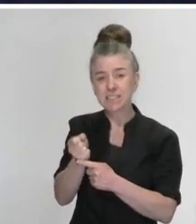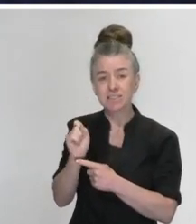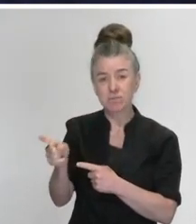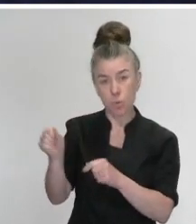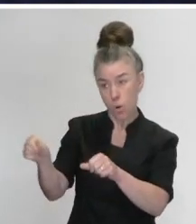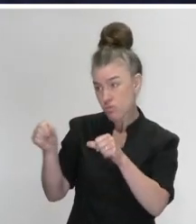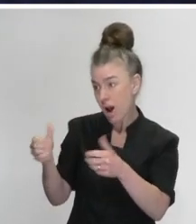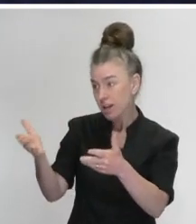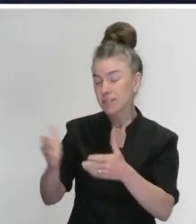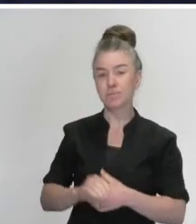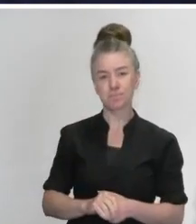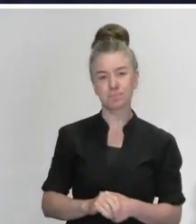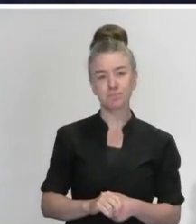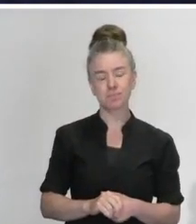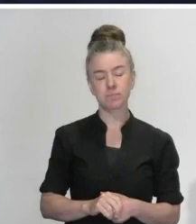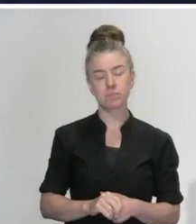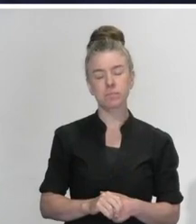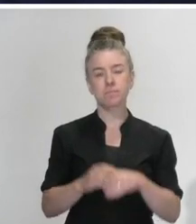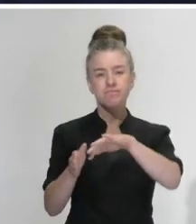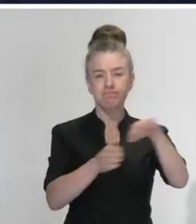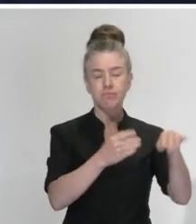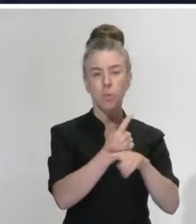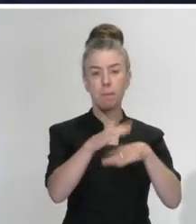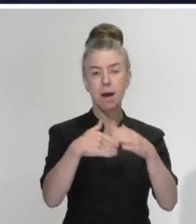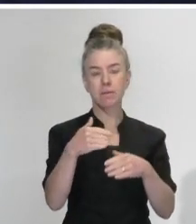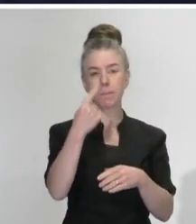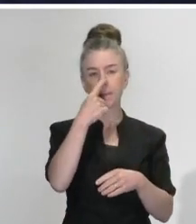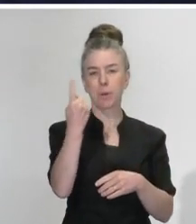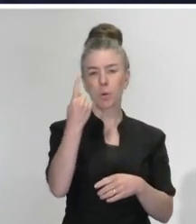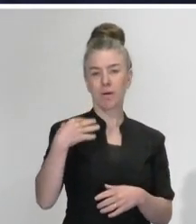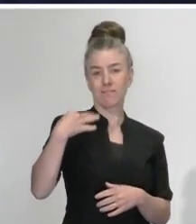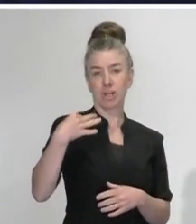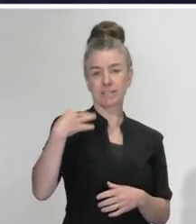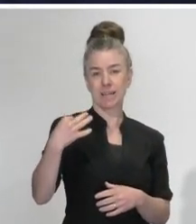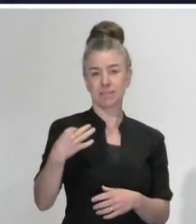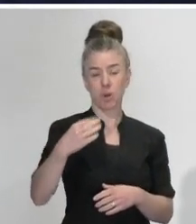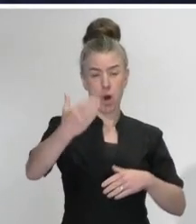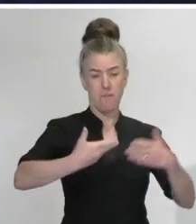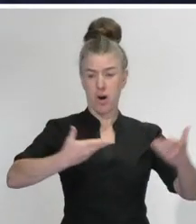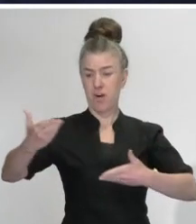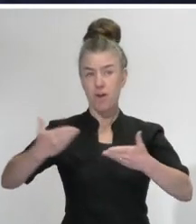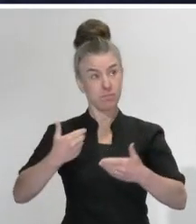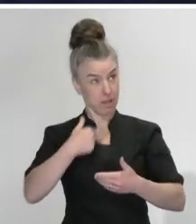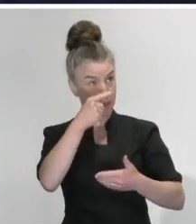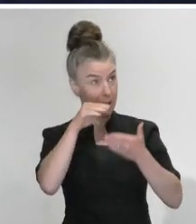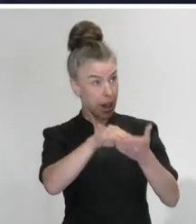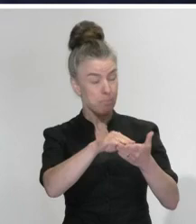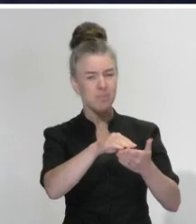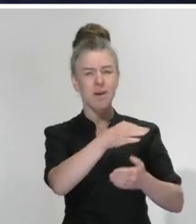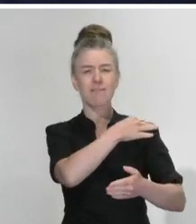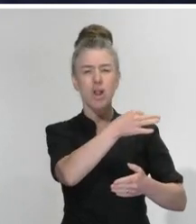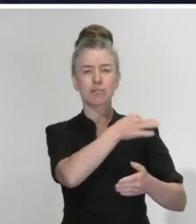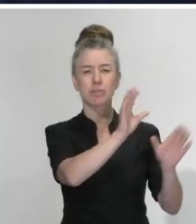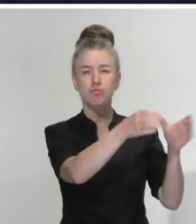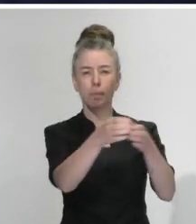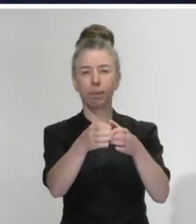okay. I just want to talk about volunteering. We've received many offers of community assistance from volunteer groups right across